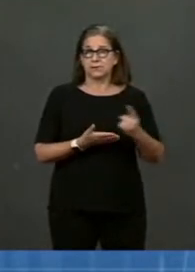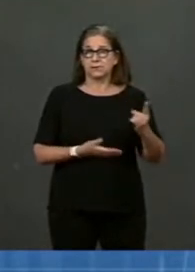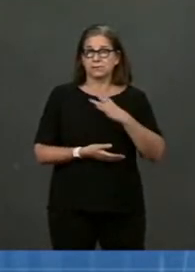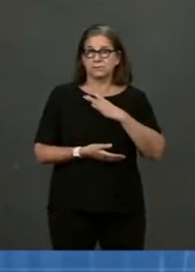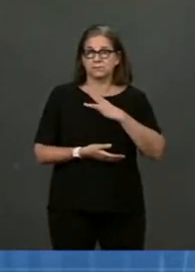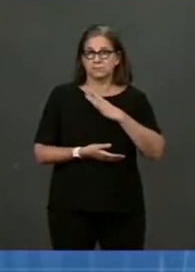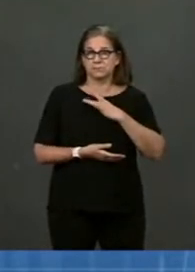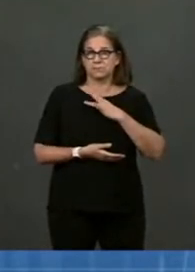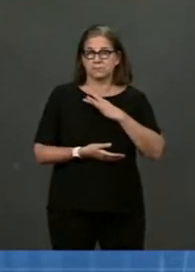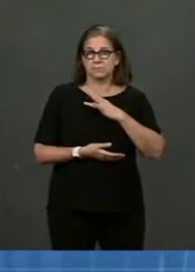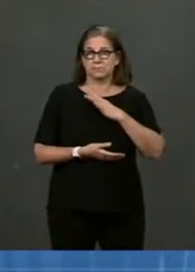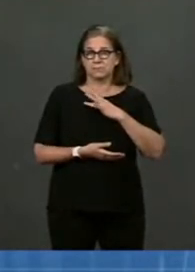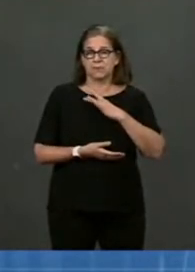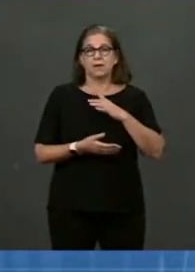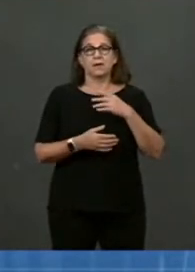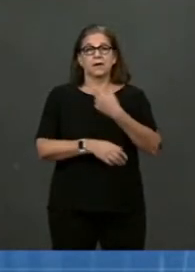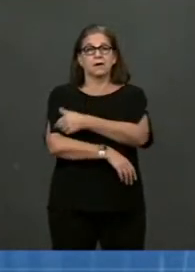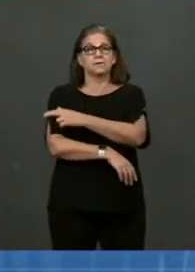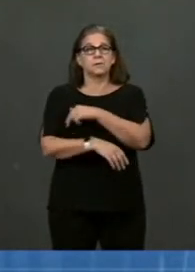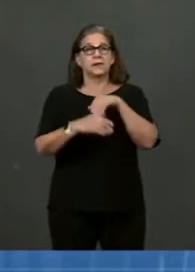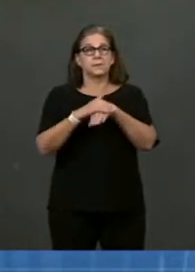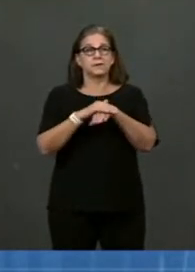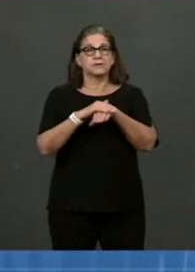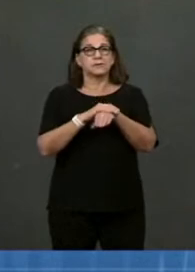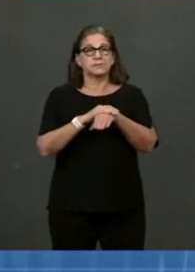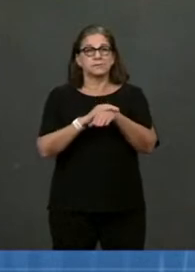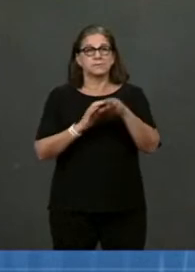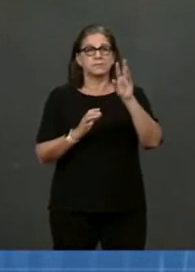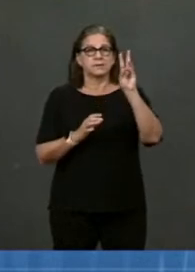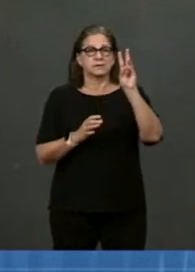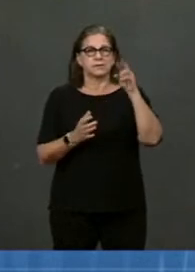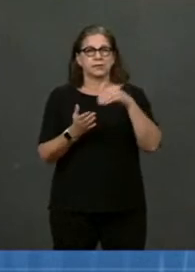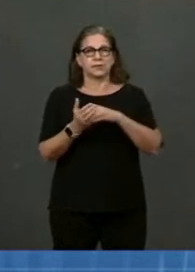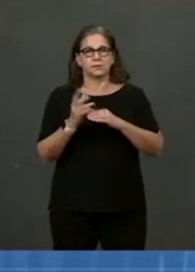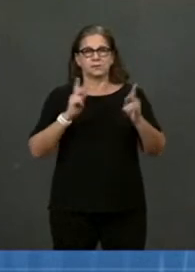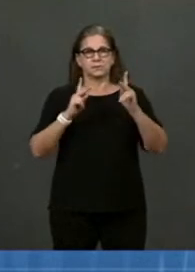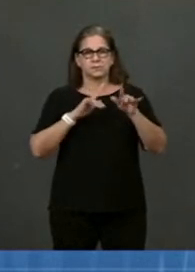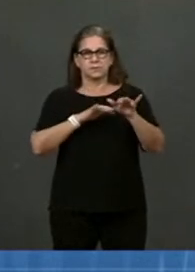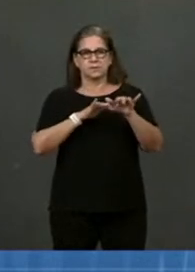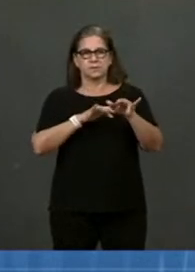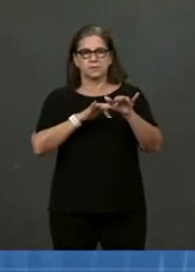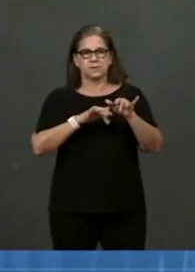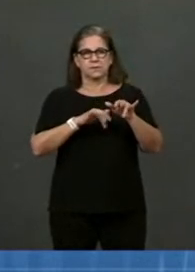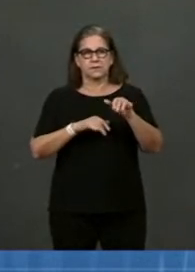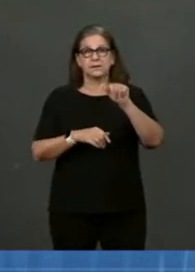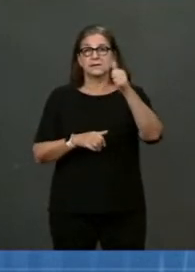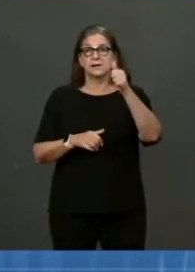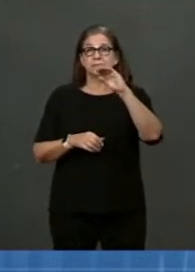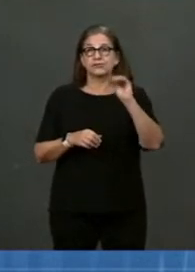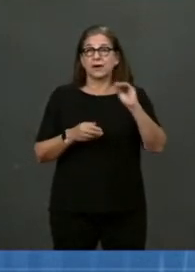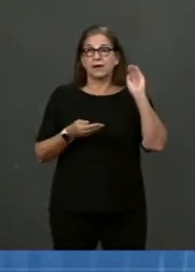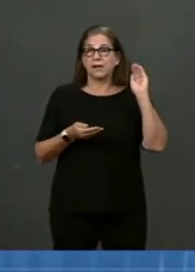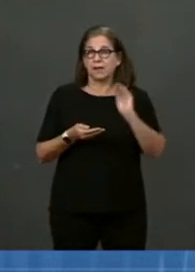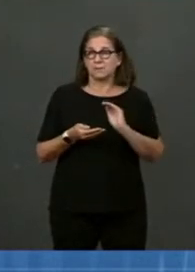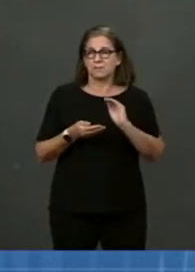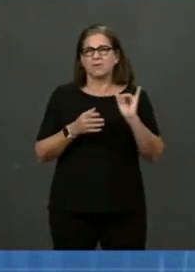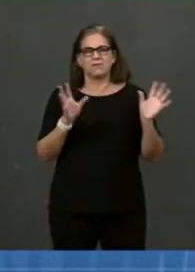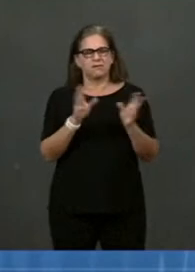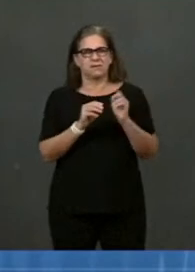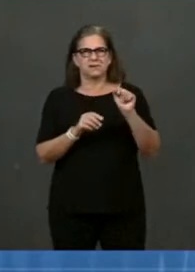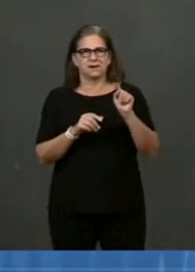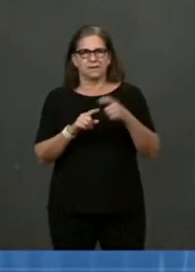was about 6,000 per day, also a decrease of about 10% from the previous week. And seven-day average